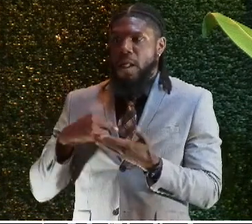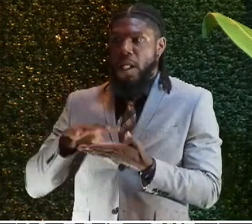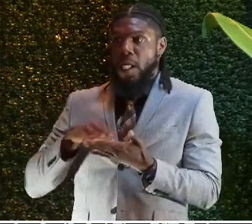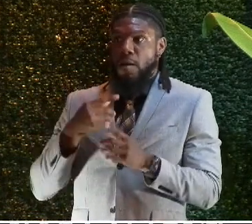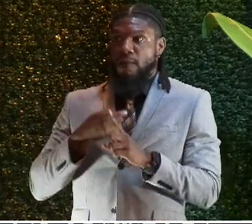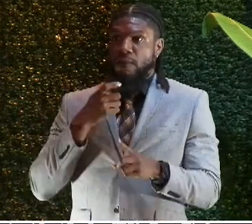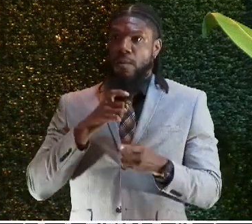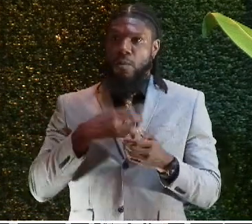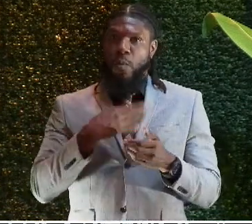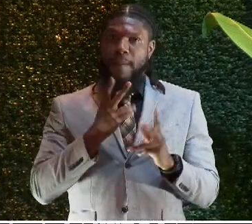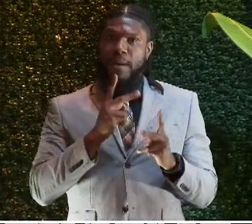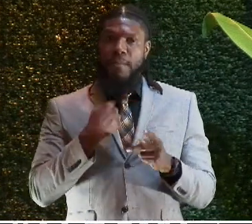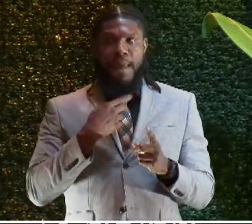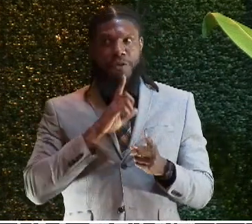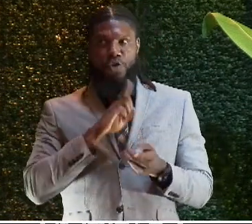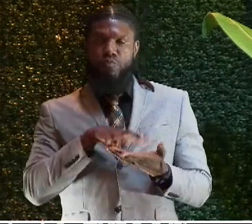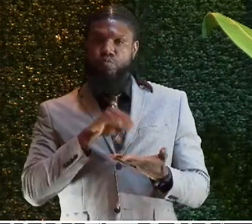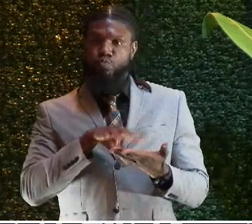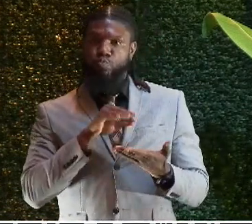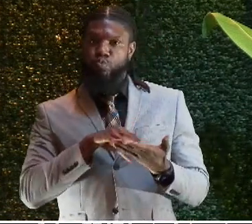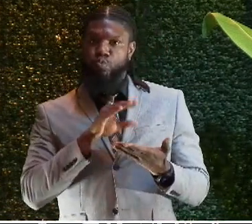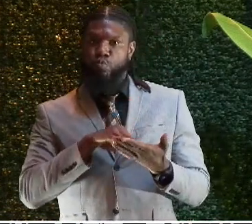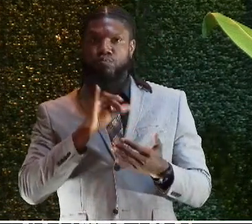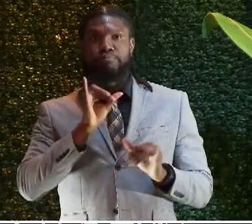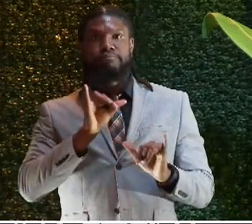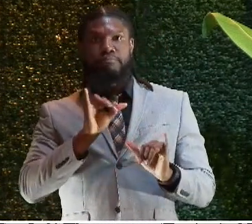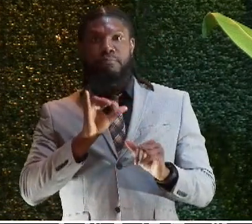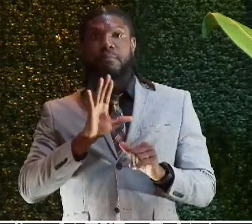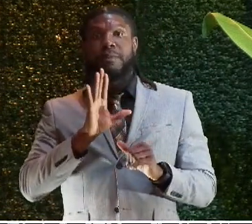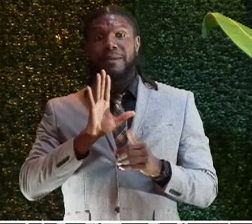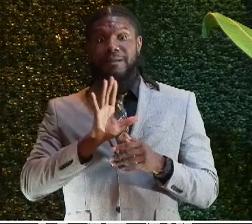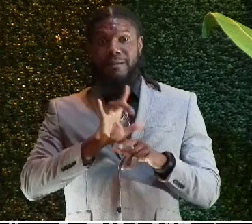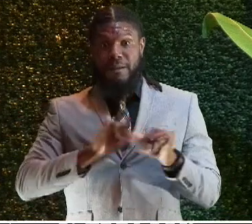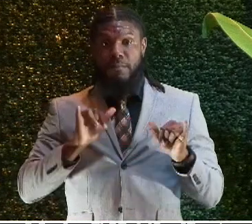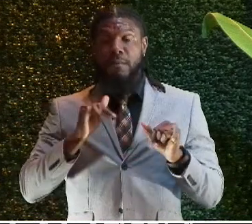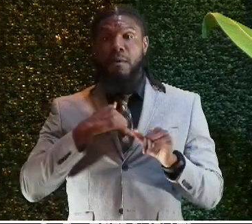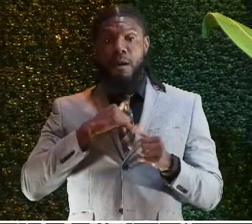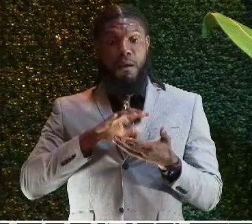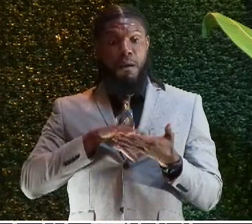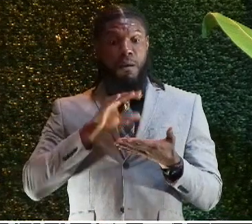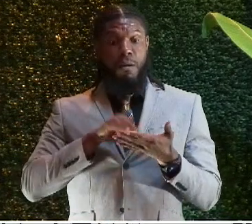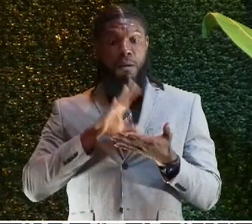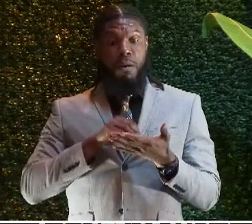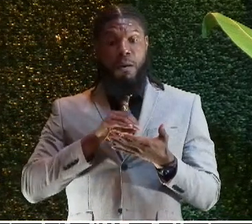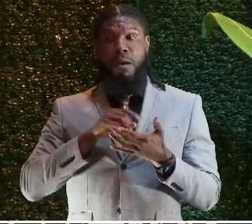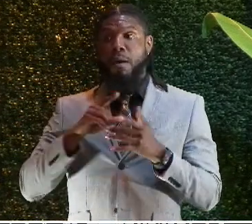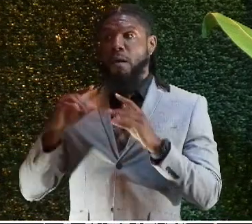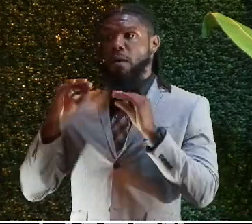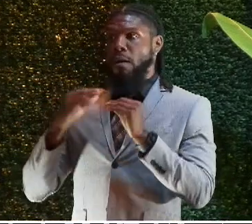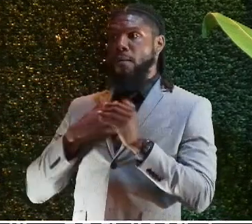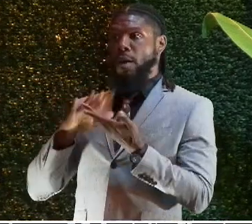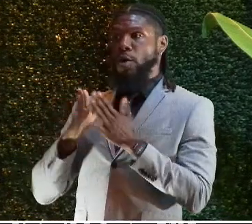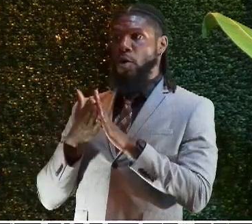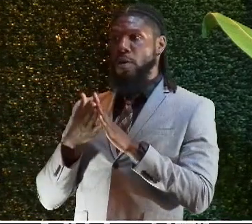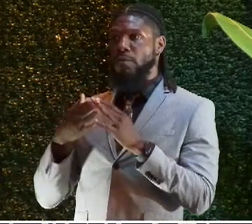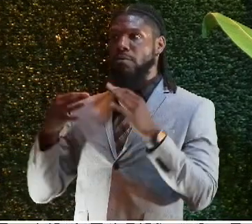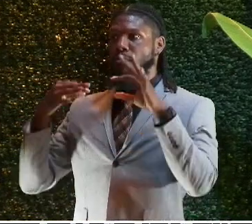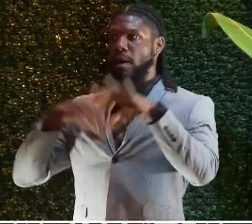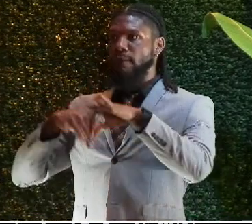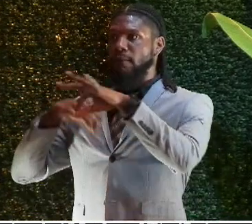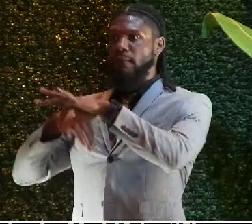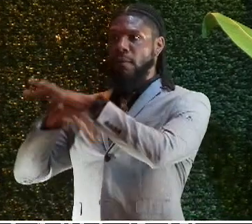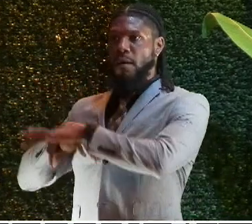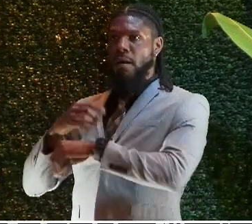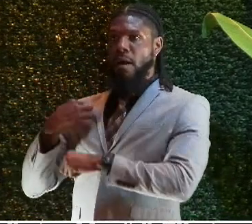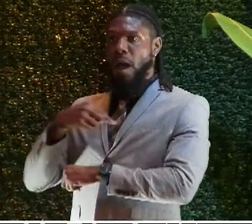people, sure. But I took them and made them work for me and my community. And that's what we need to do, is